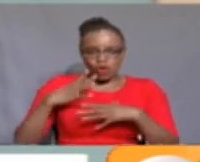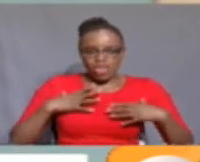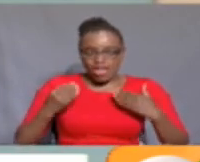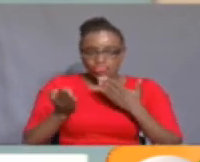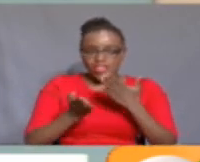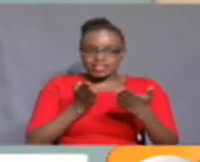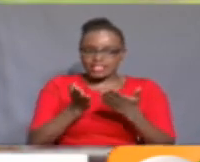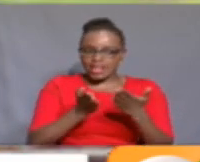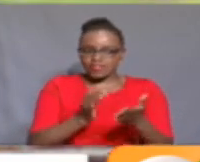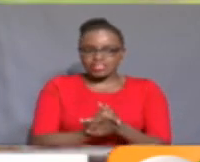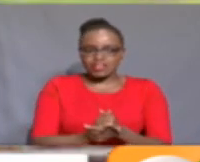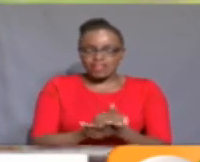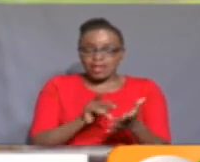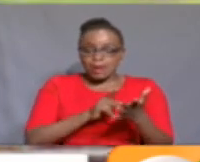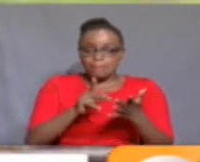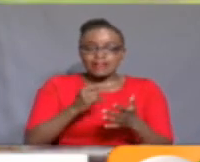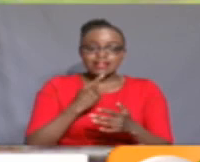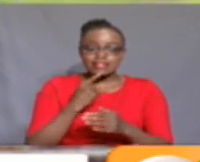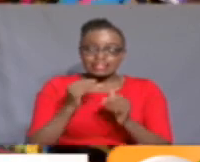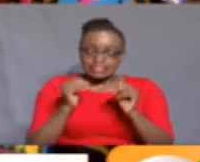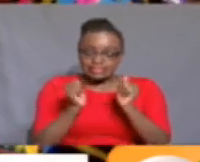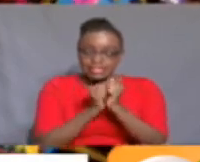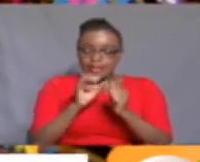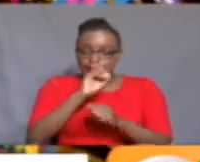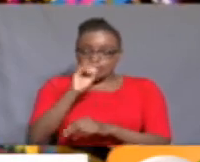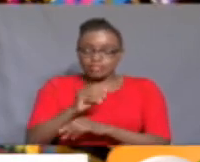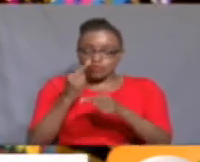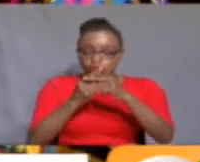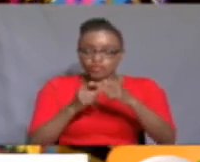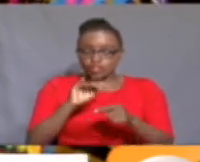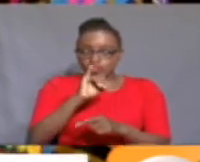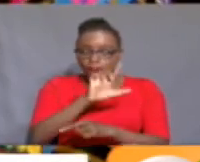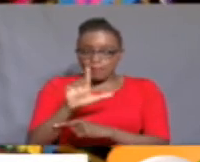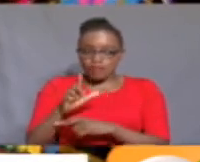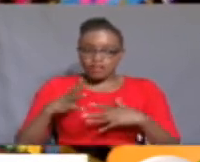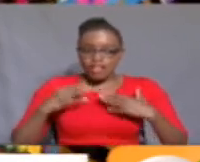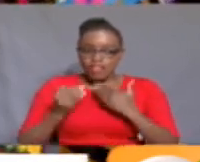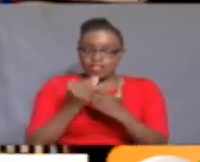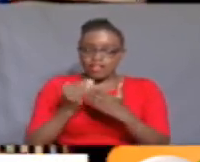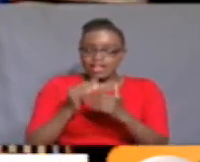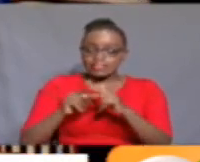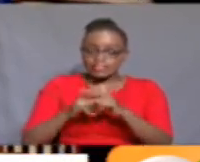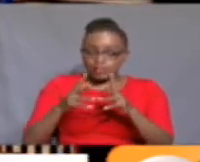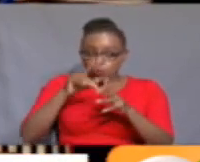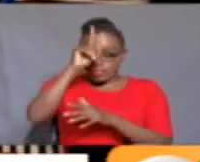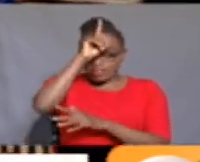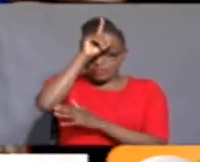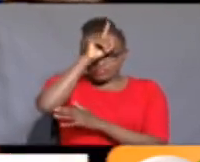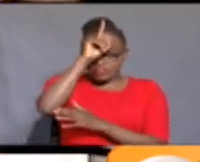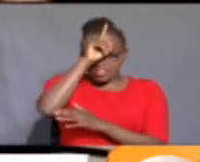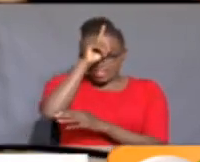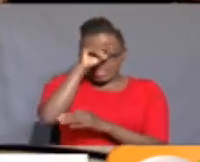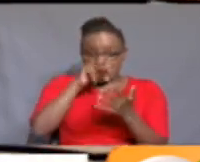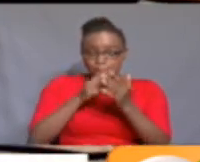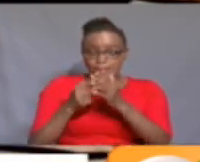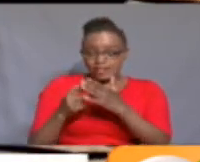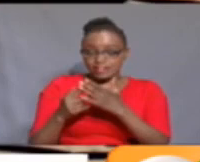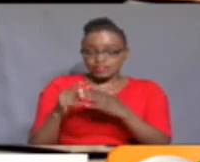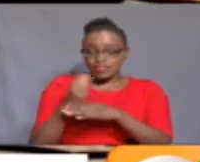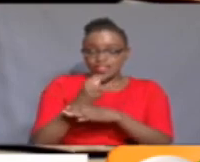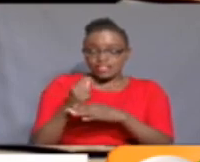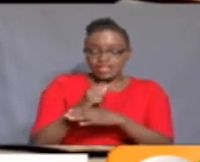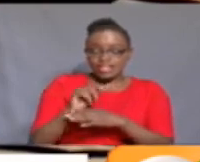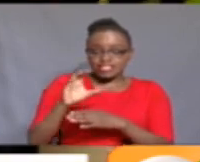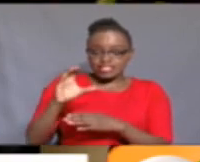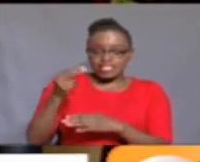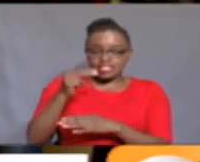does pay 10% of the total bill. Healthcare here in Rwanda begins at the grassroots level. Therefore, the trained CHWs